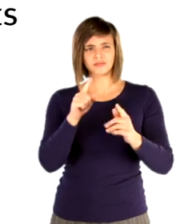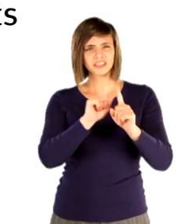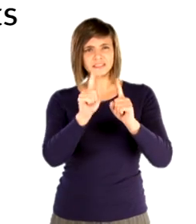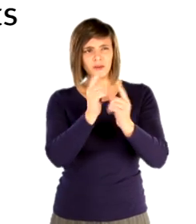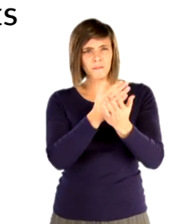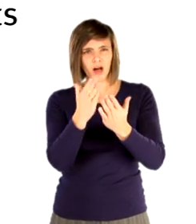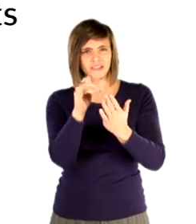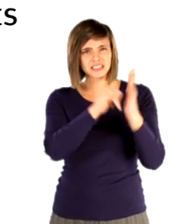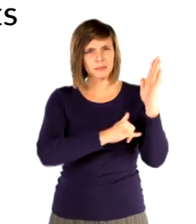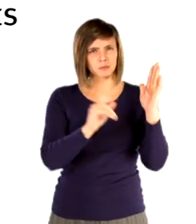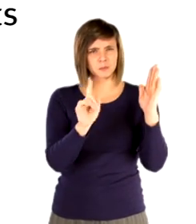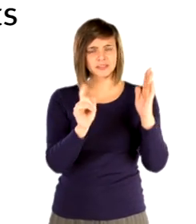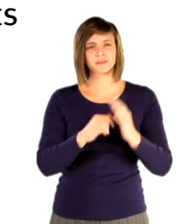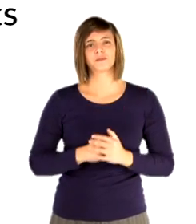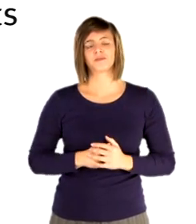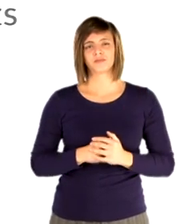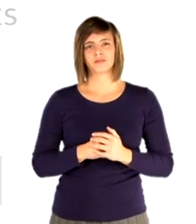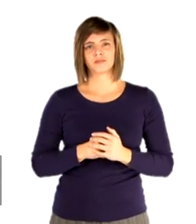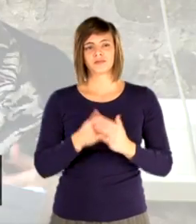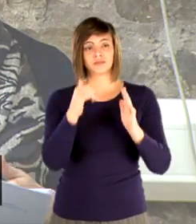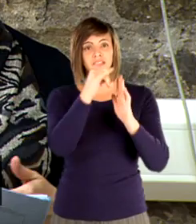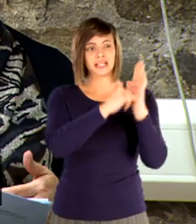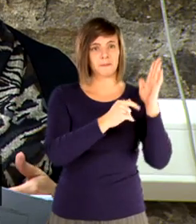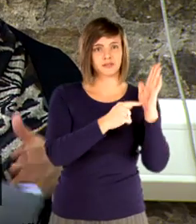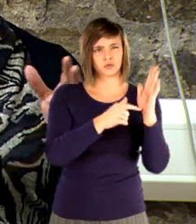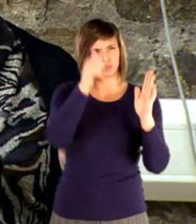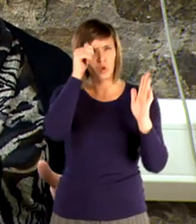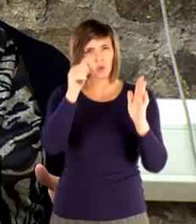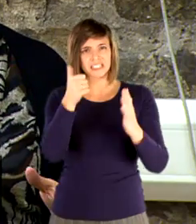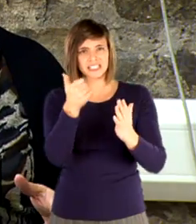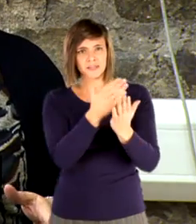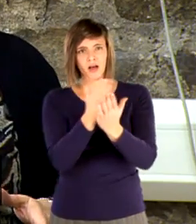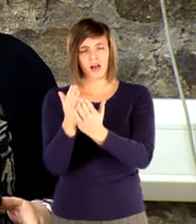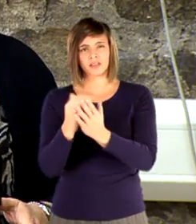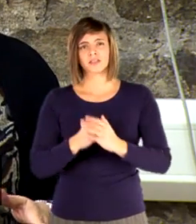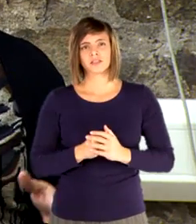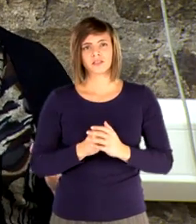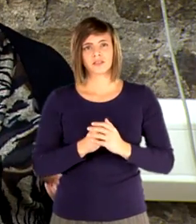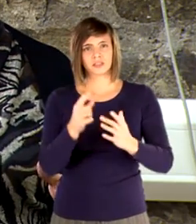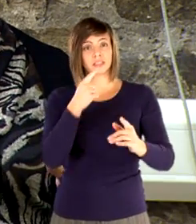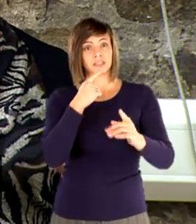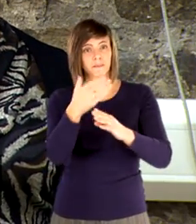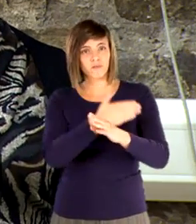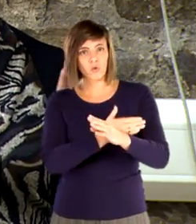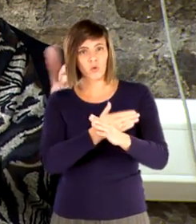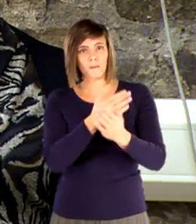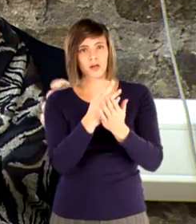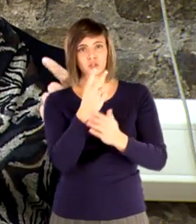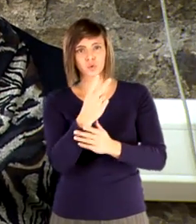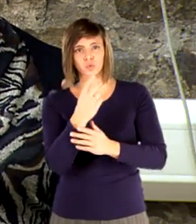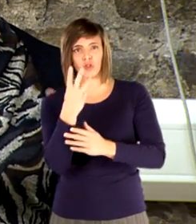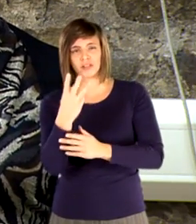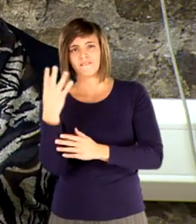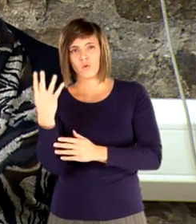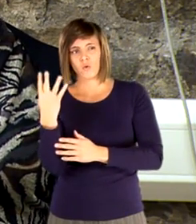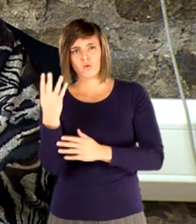What are the different parts of the statement? A statement is in, as you know, 6 parts, but as I mentioned earlier, it's only parts 2,